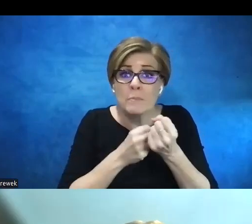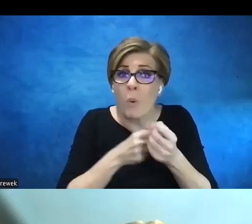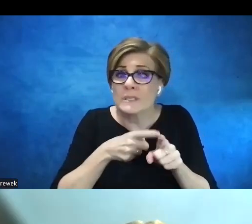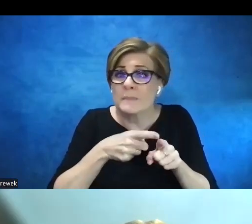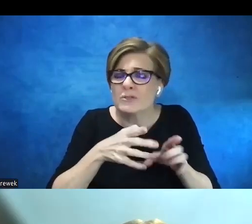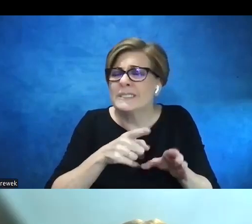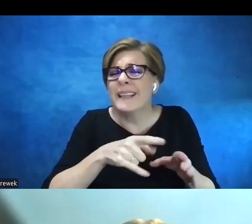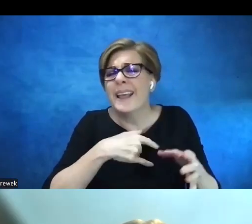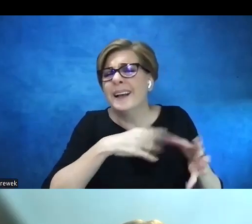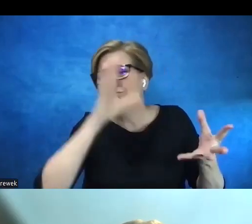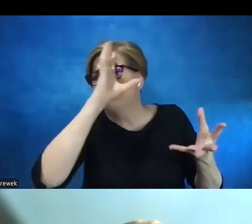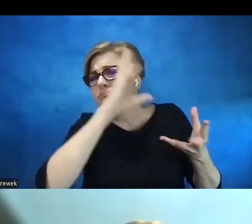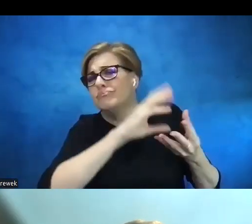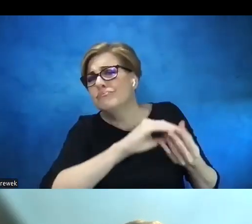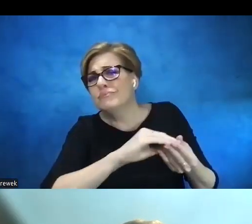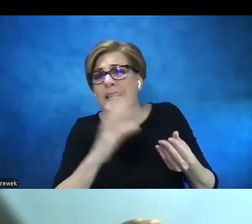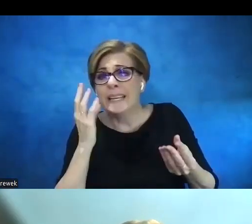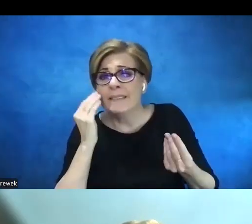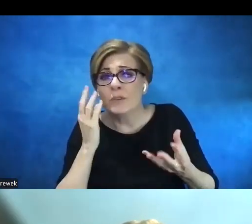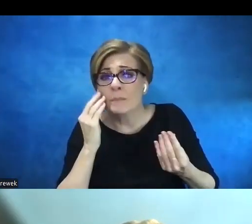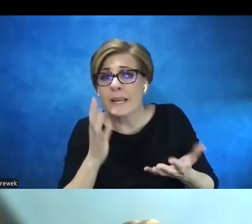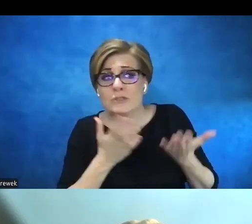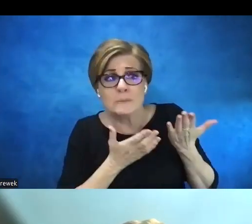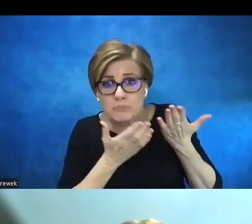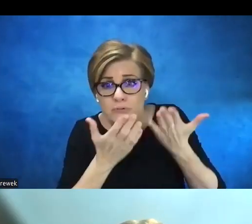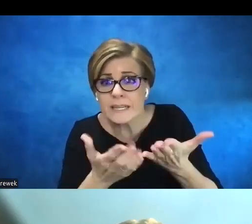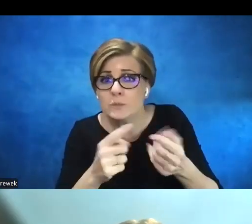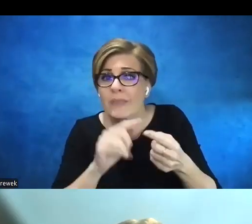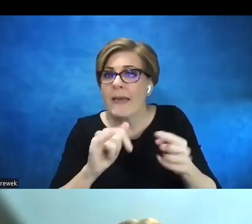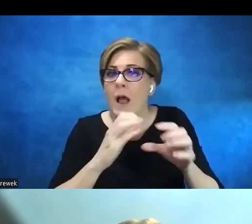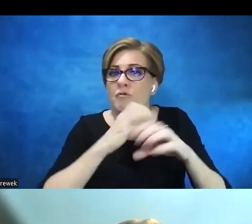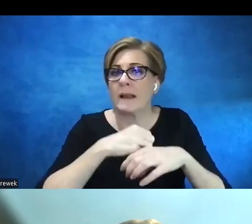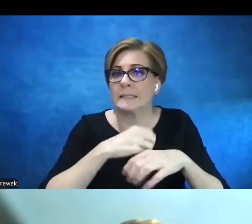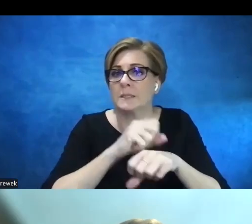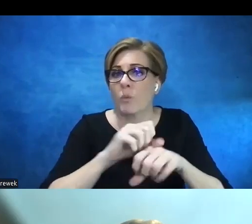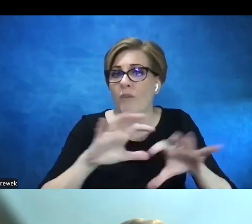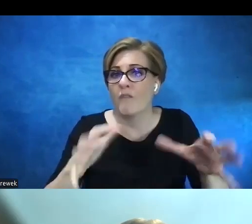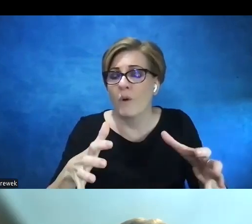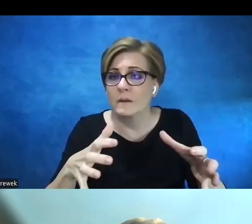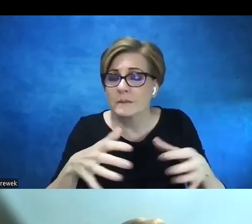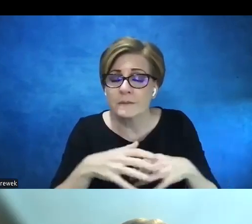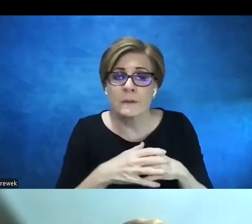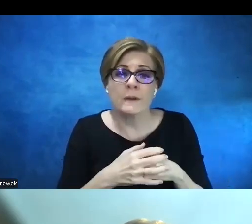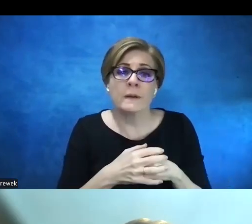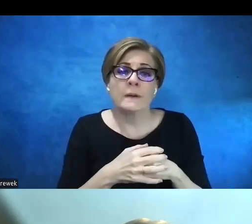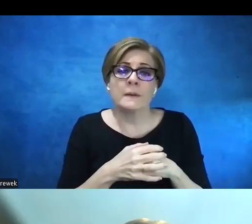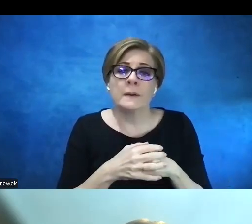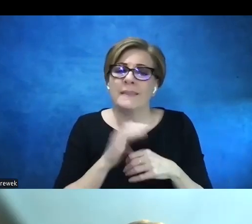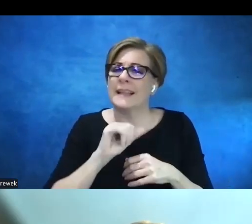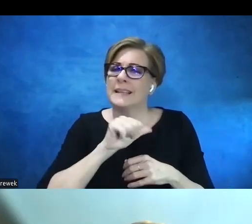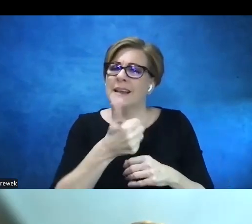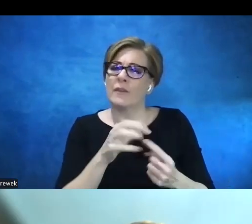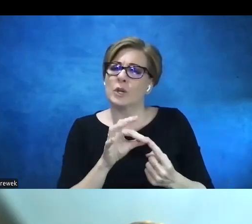of information to the crisis workforce space. So, and I think that's, another unique